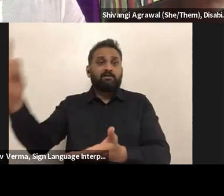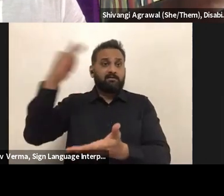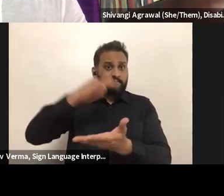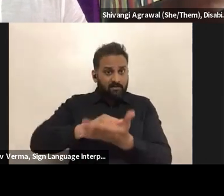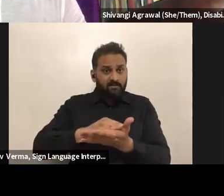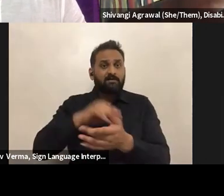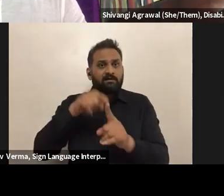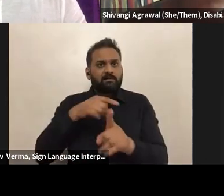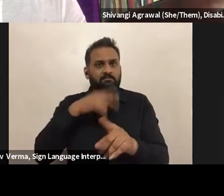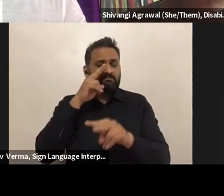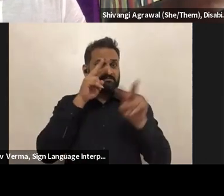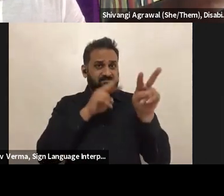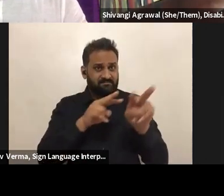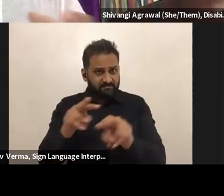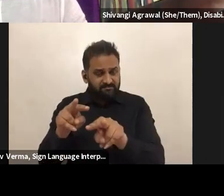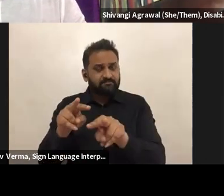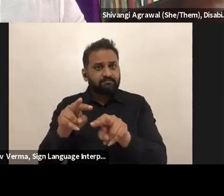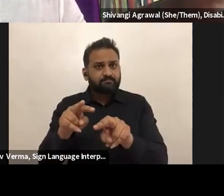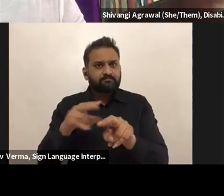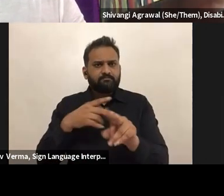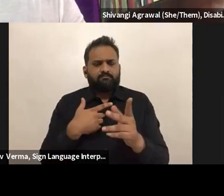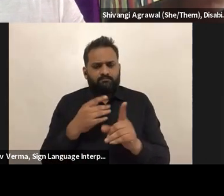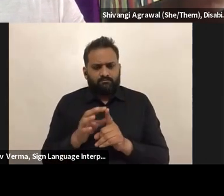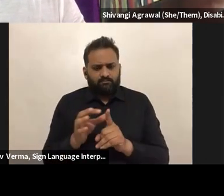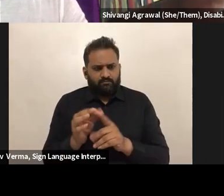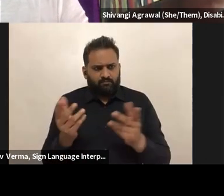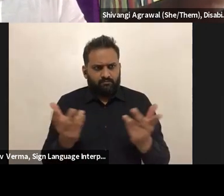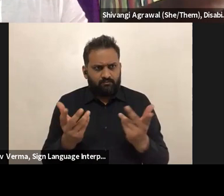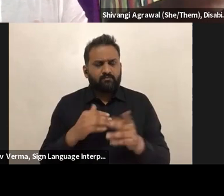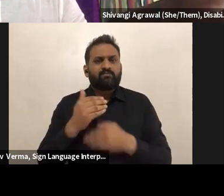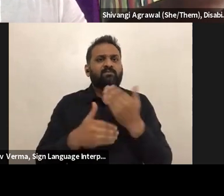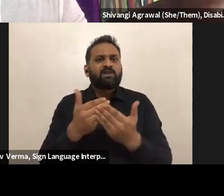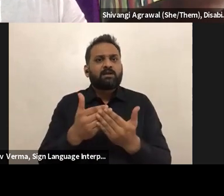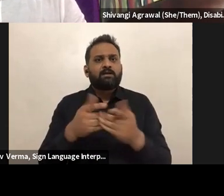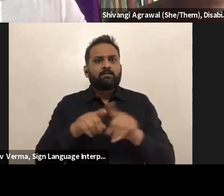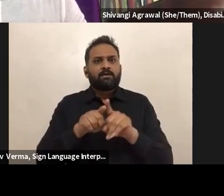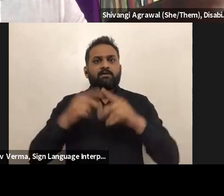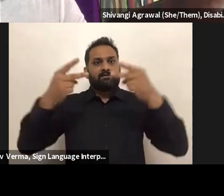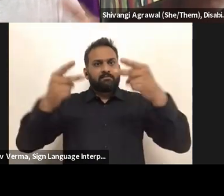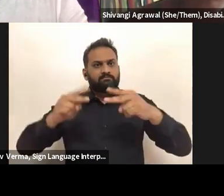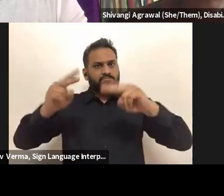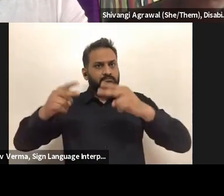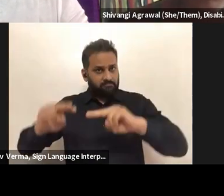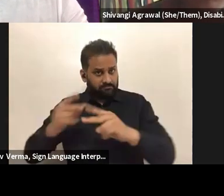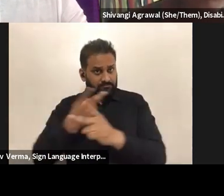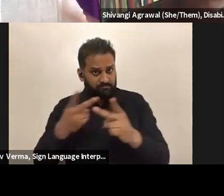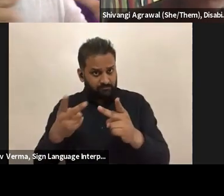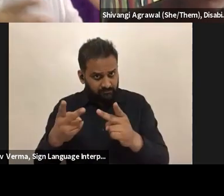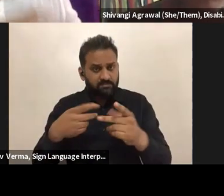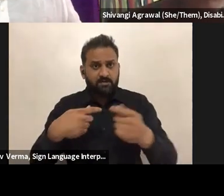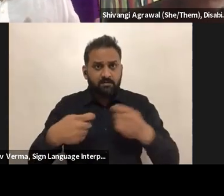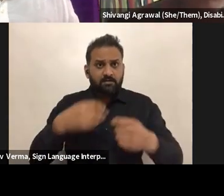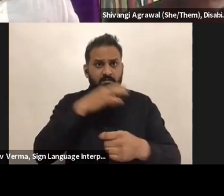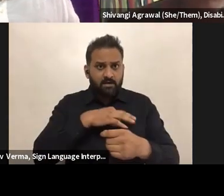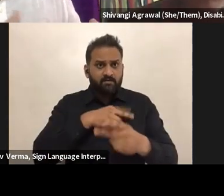to see uh, what we can do to translate that benefit onto others, because that was a